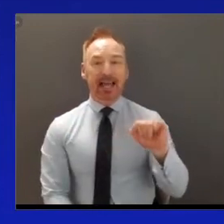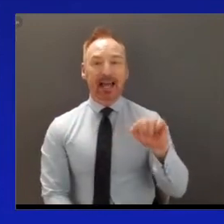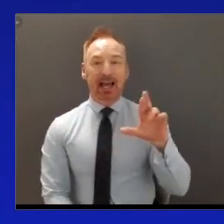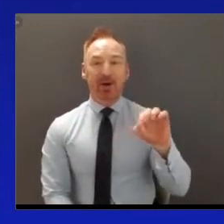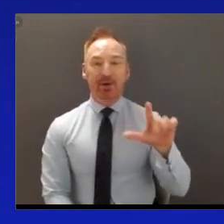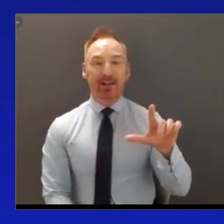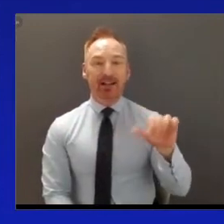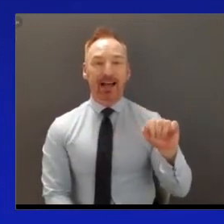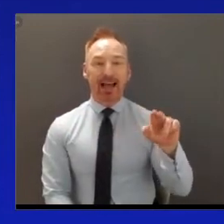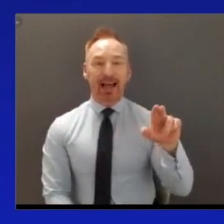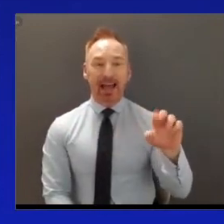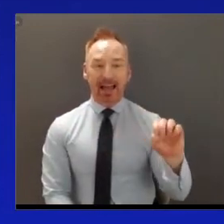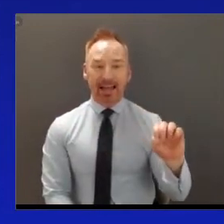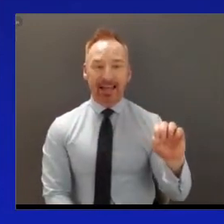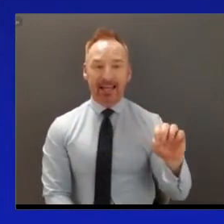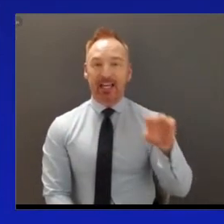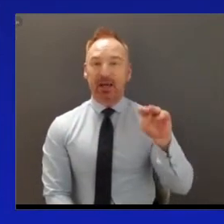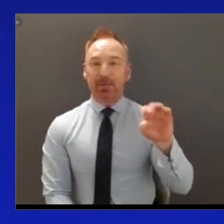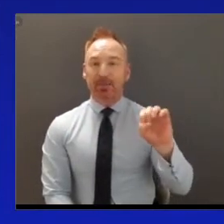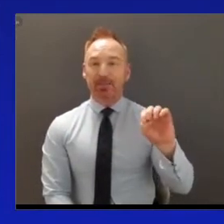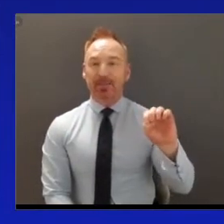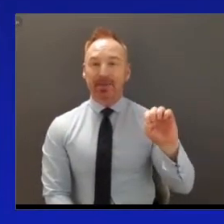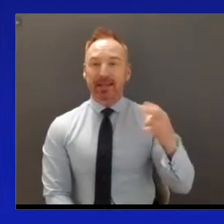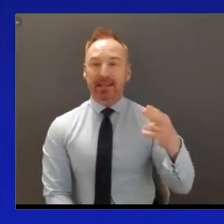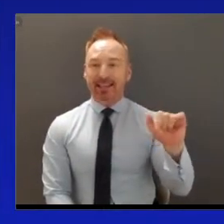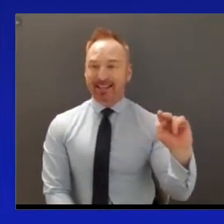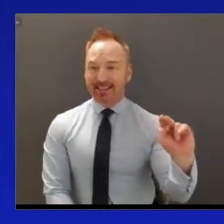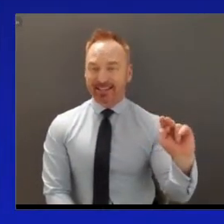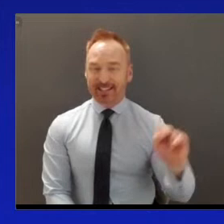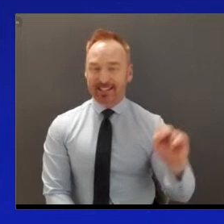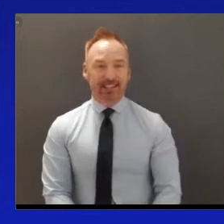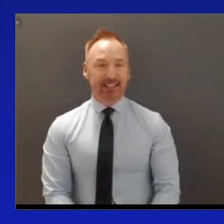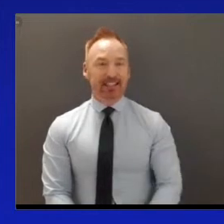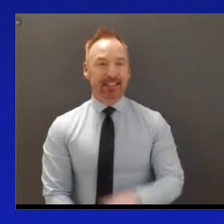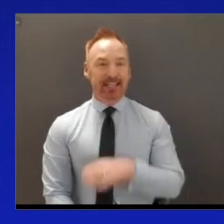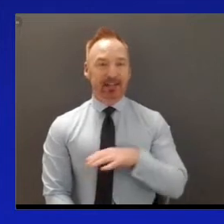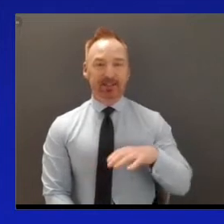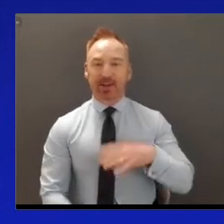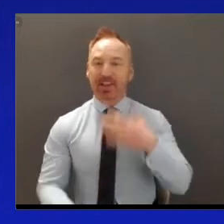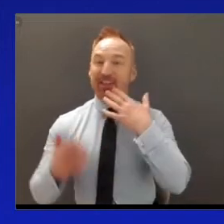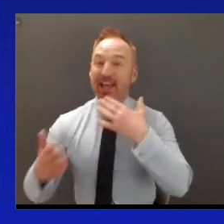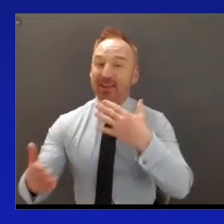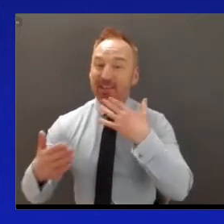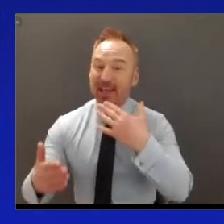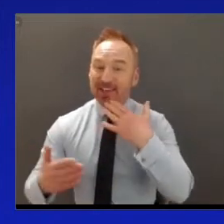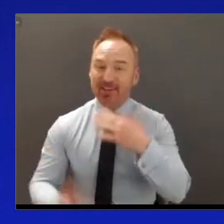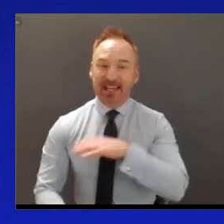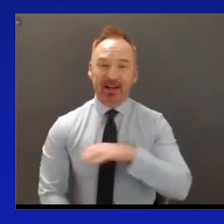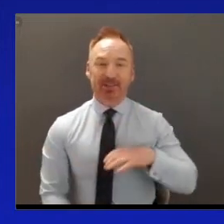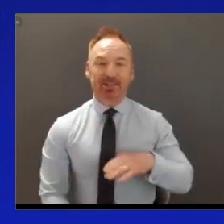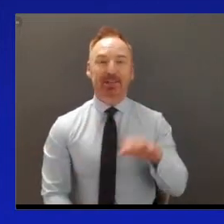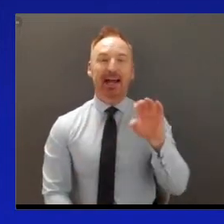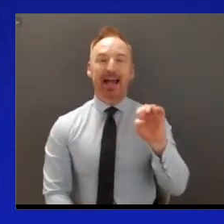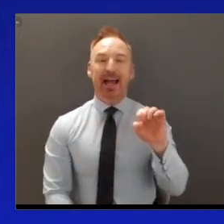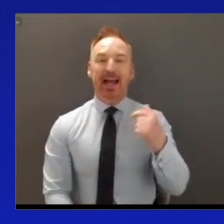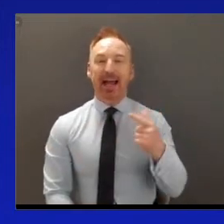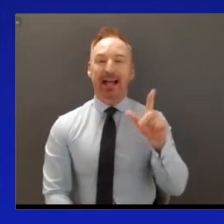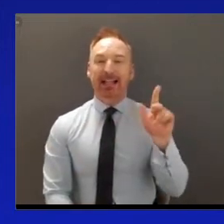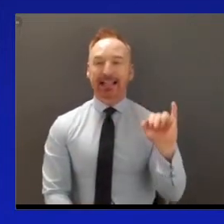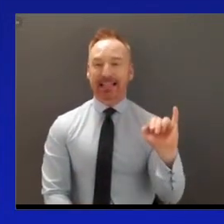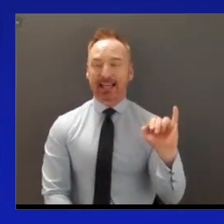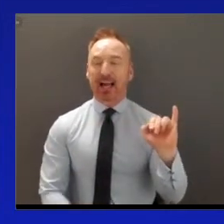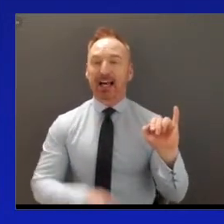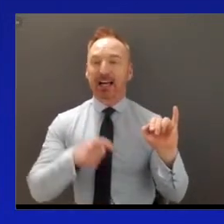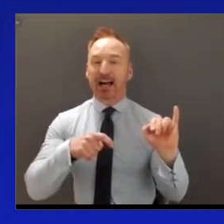to Councillor Meehan. Thank you, Councillor Eglai. I'm supposed to be in that meeting too, but I just wanted to